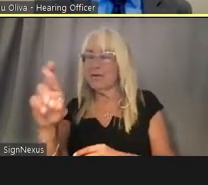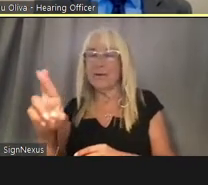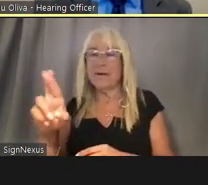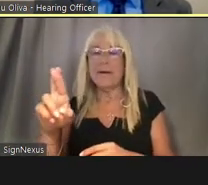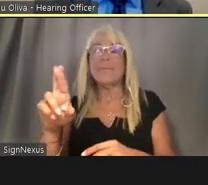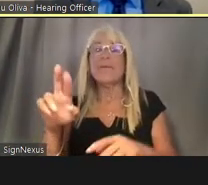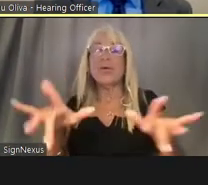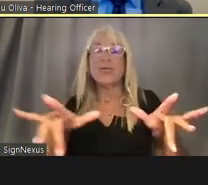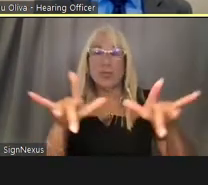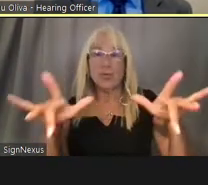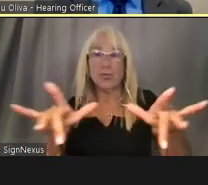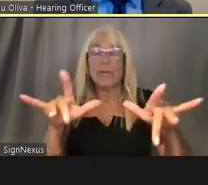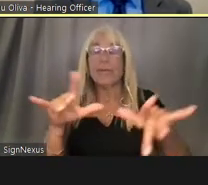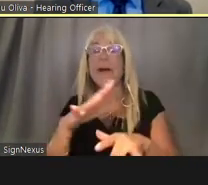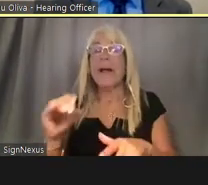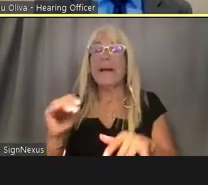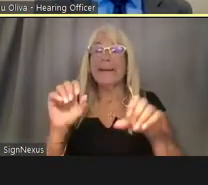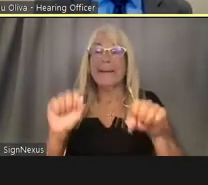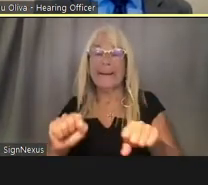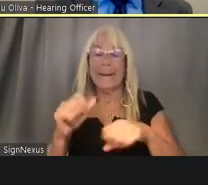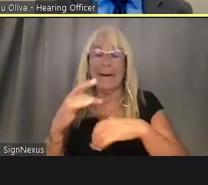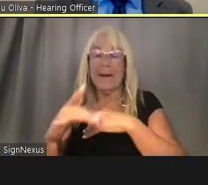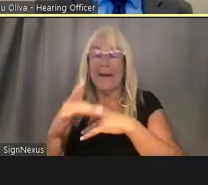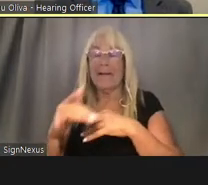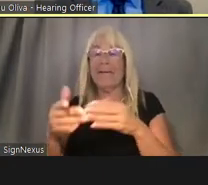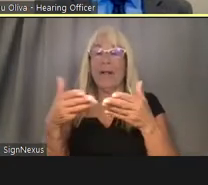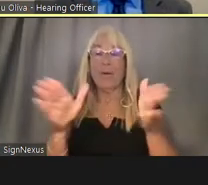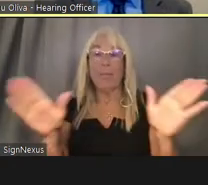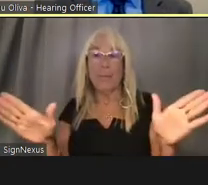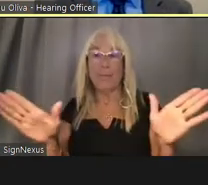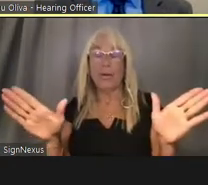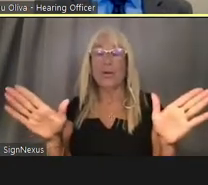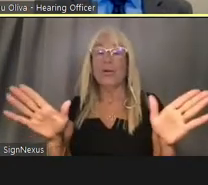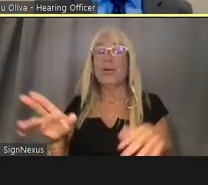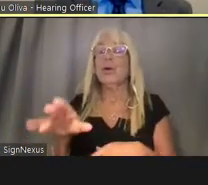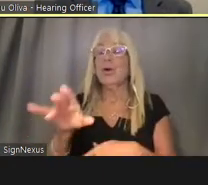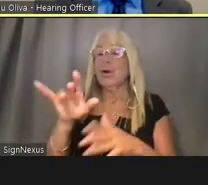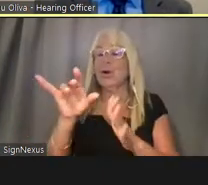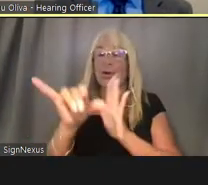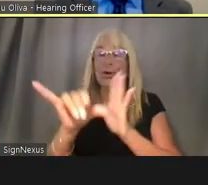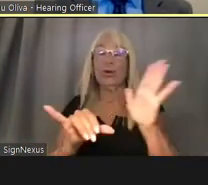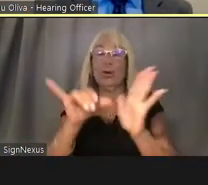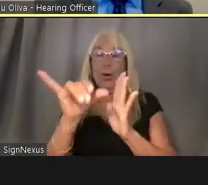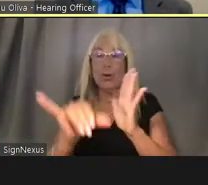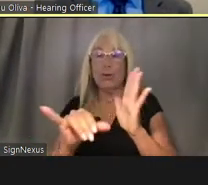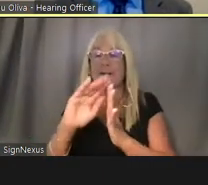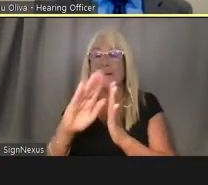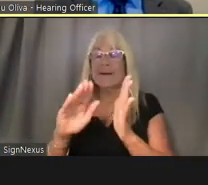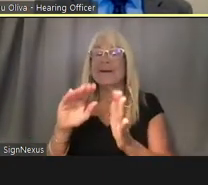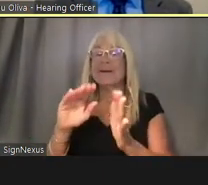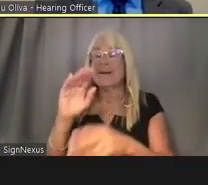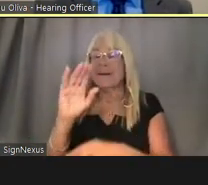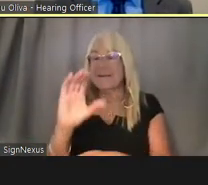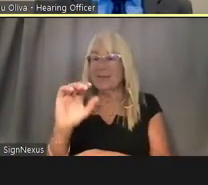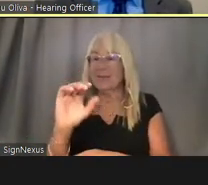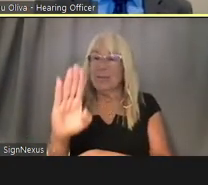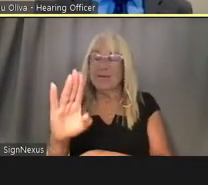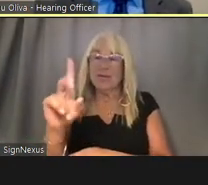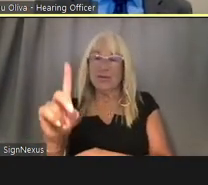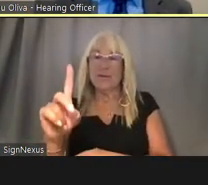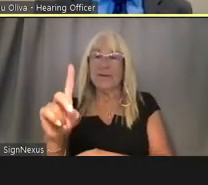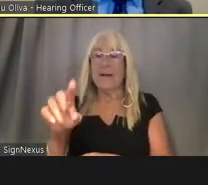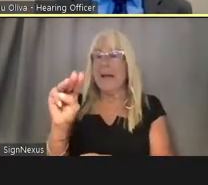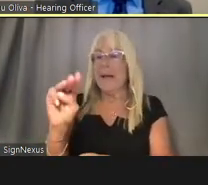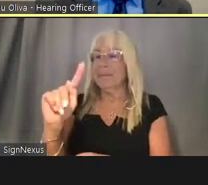recorded and will be available publicly on the MTA YouTube channel and the central business district polling program project website at